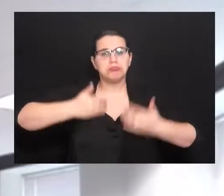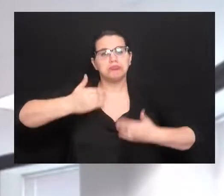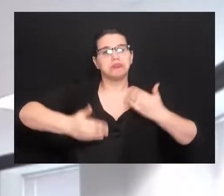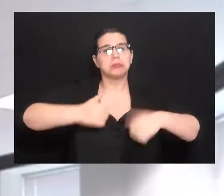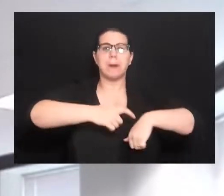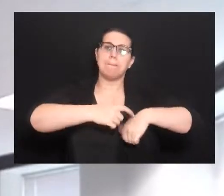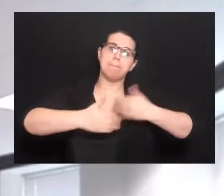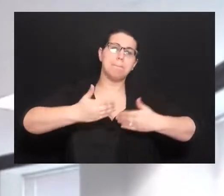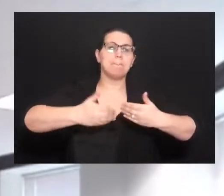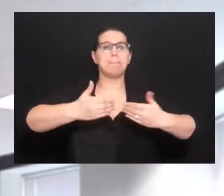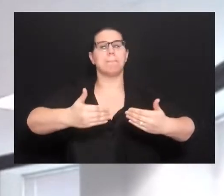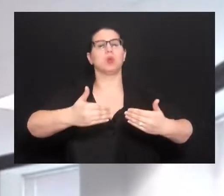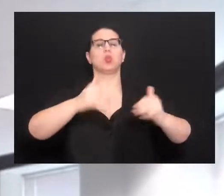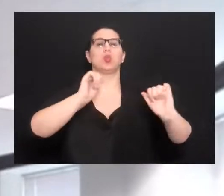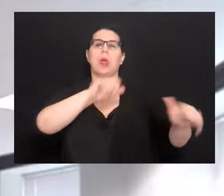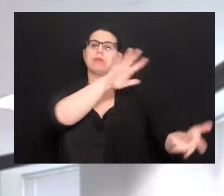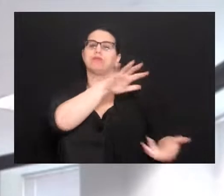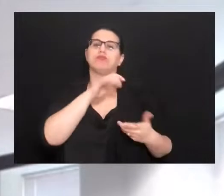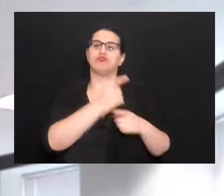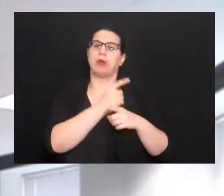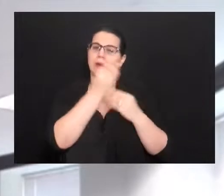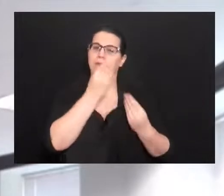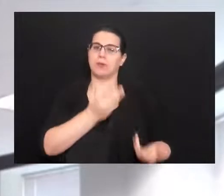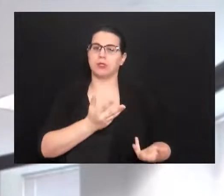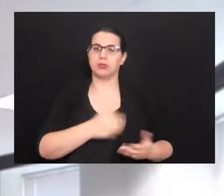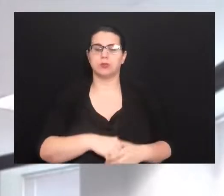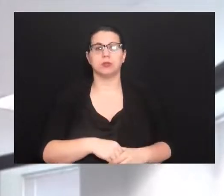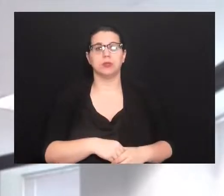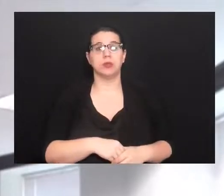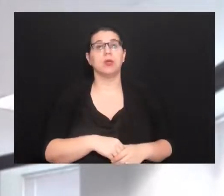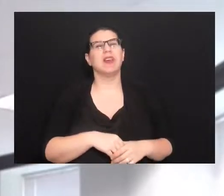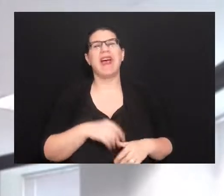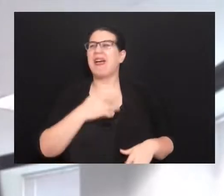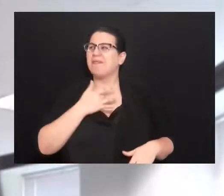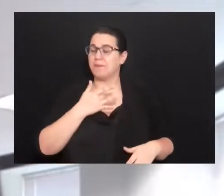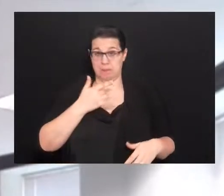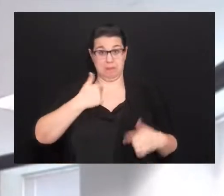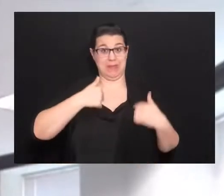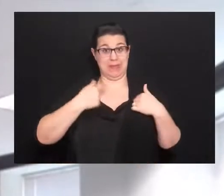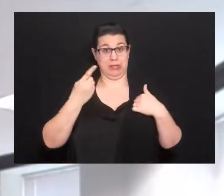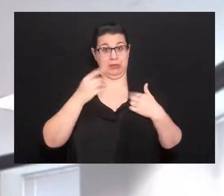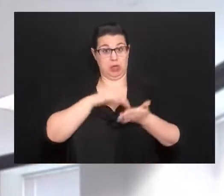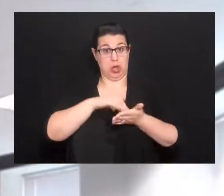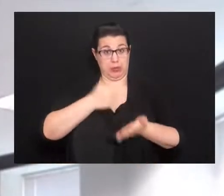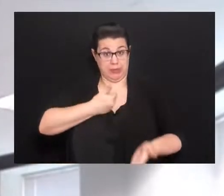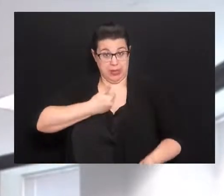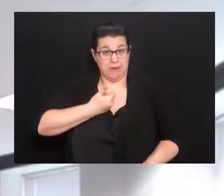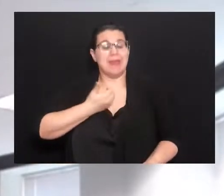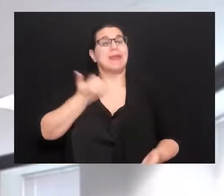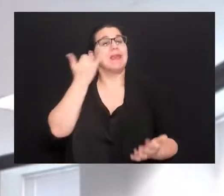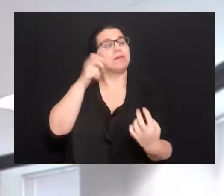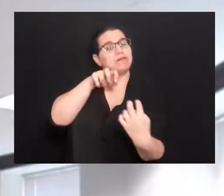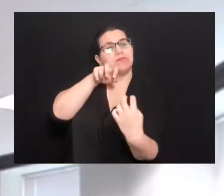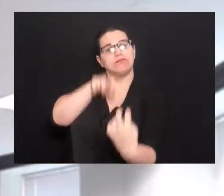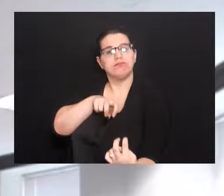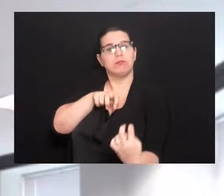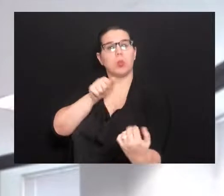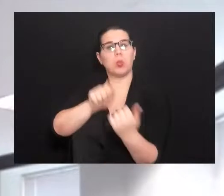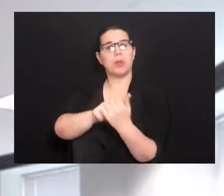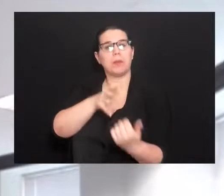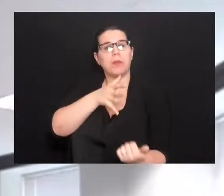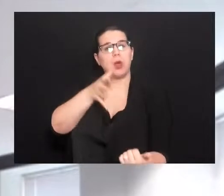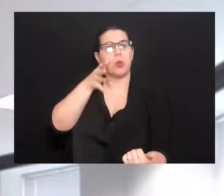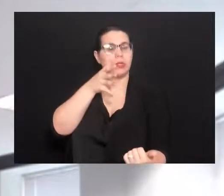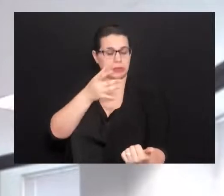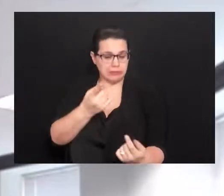children. As a provider myself, I think when you can sit down and talk to parents and answer questions properly, even if they